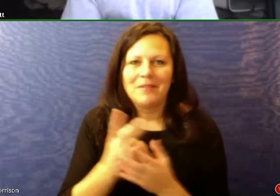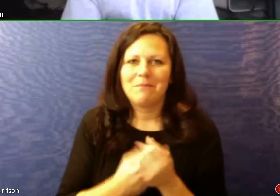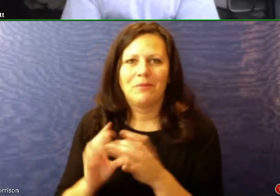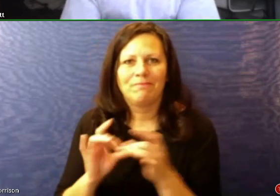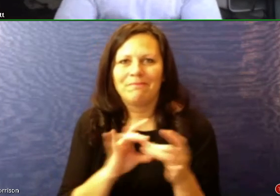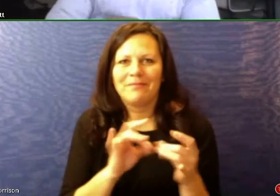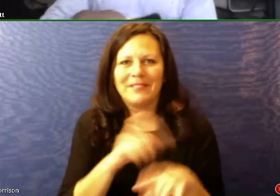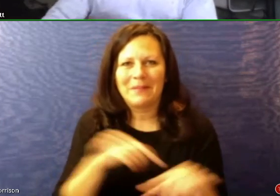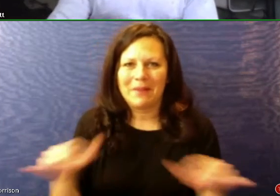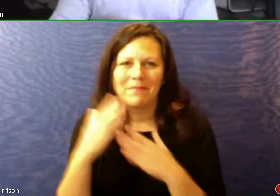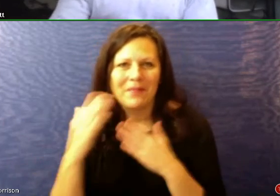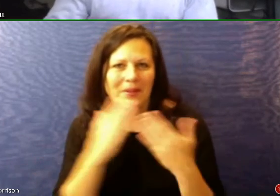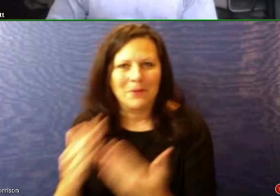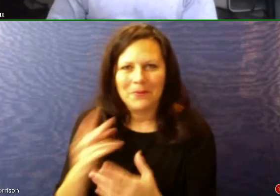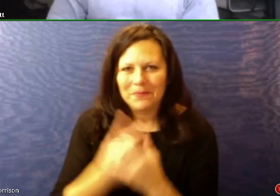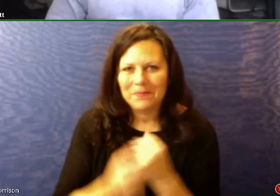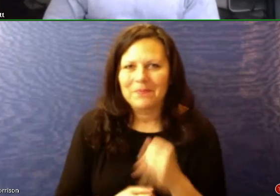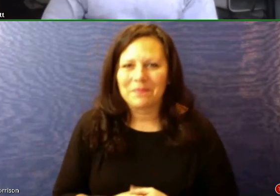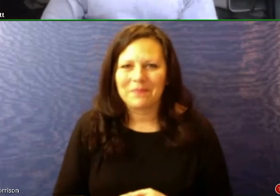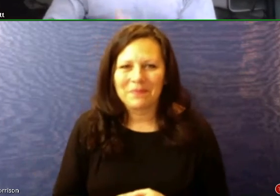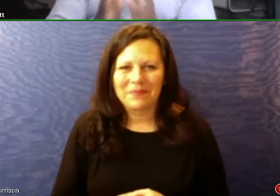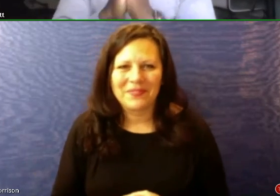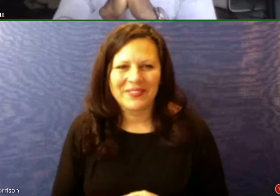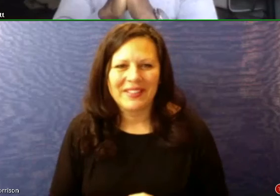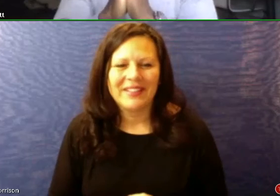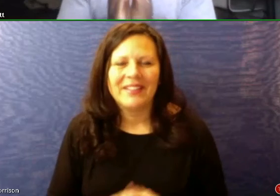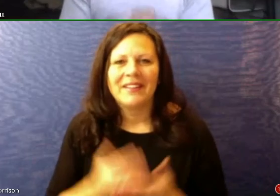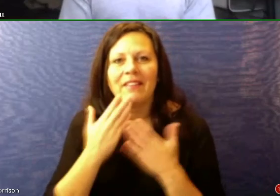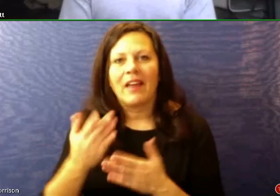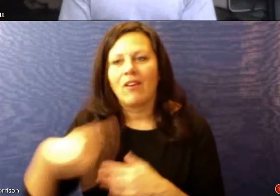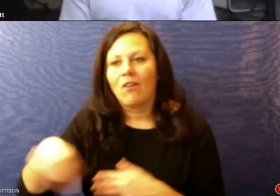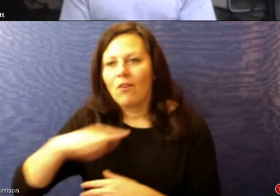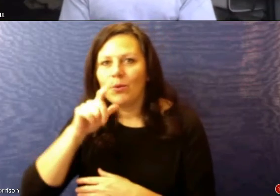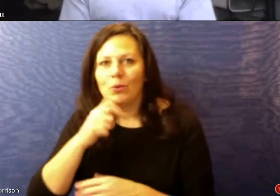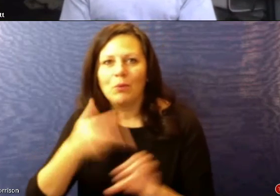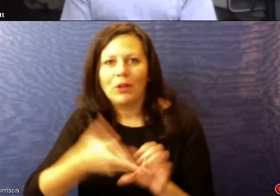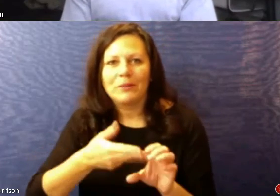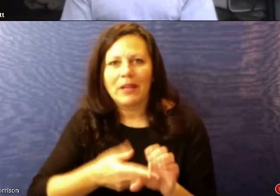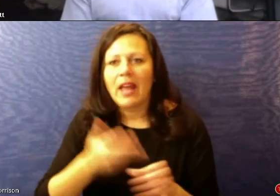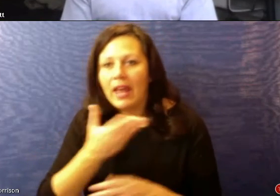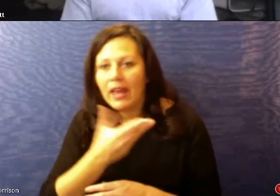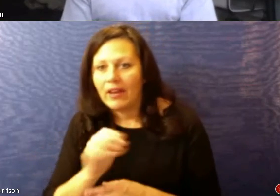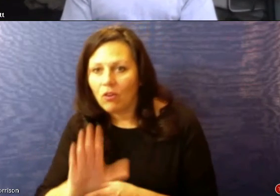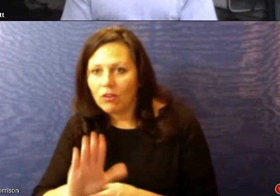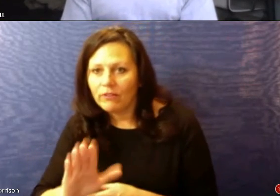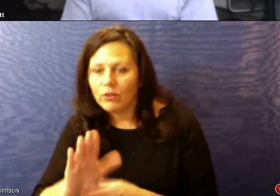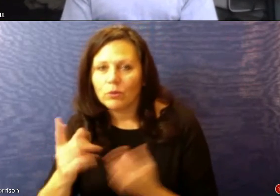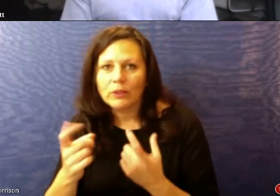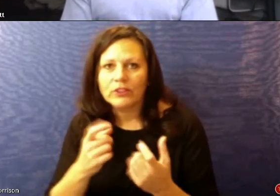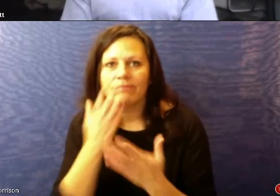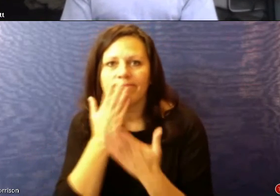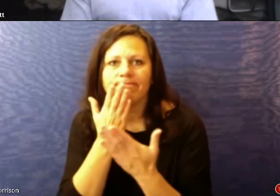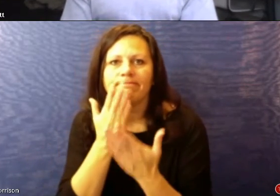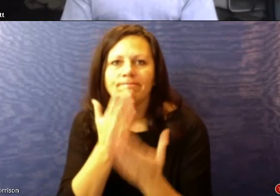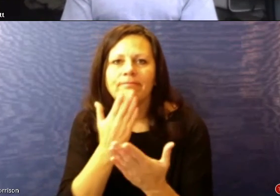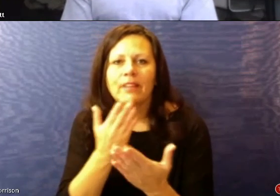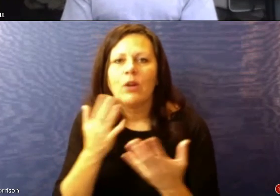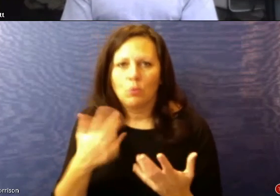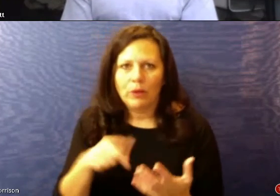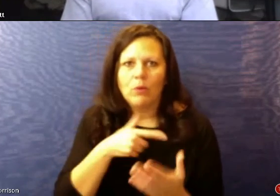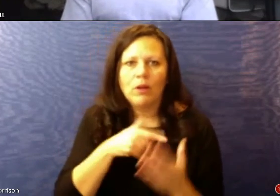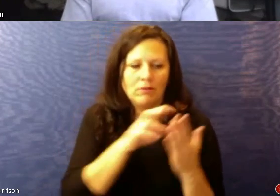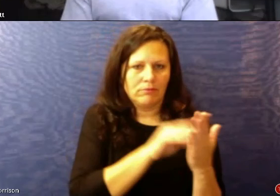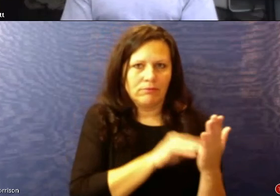Yes, absolutely. All right. So to everyone participating, thanks for all of your questions. And we'll make sure that you get a response to